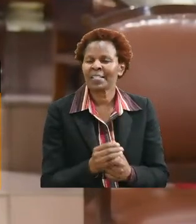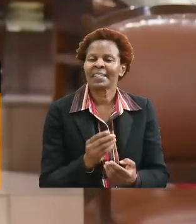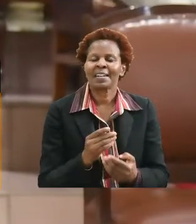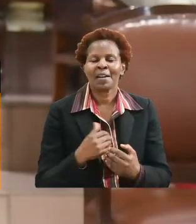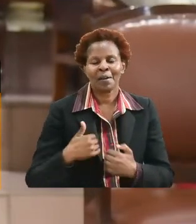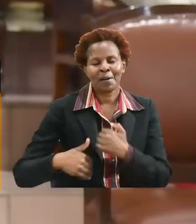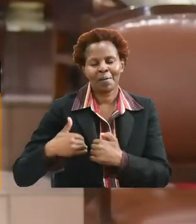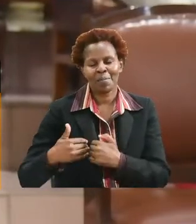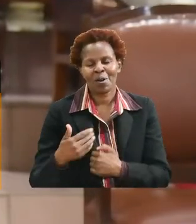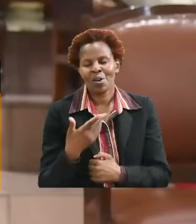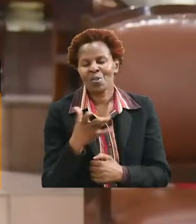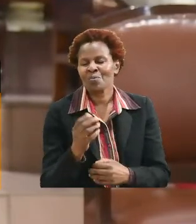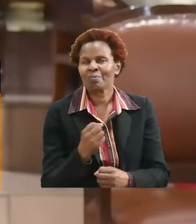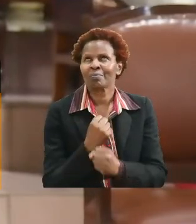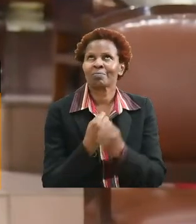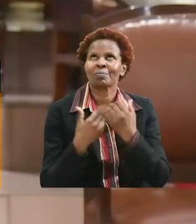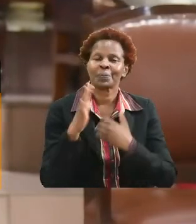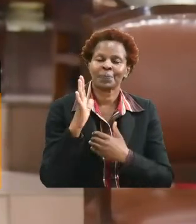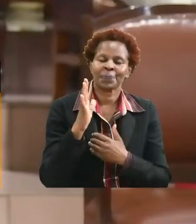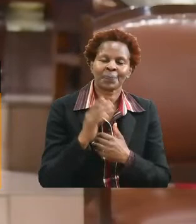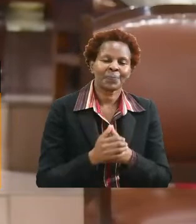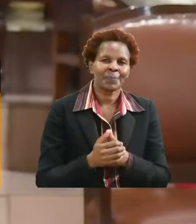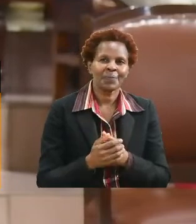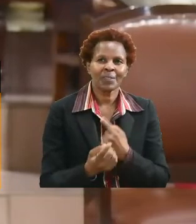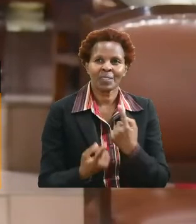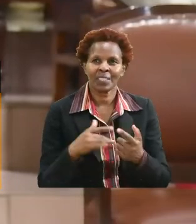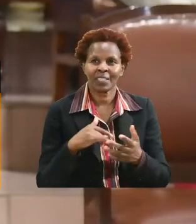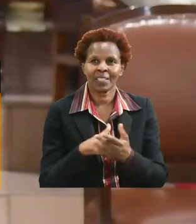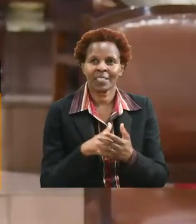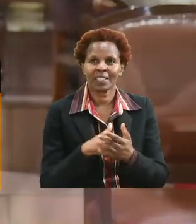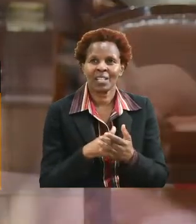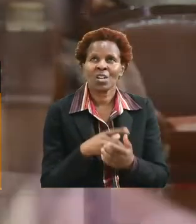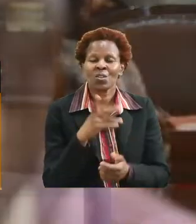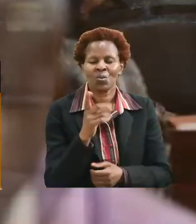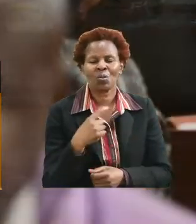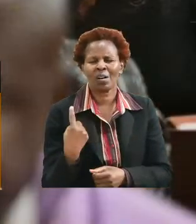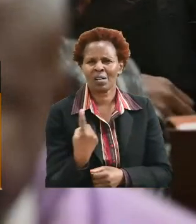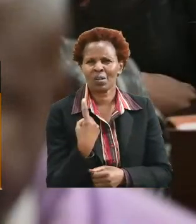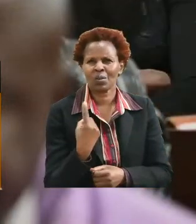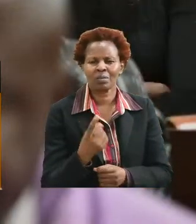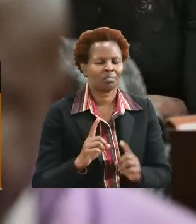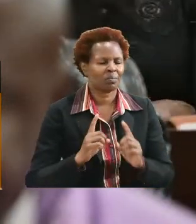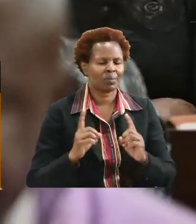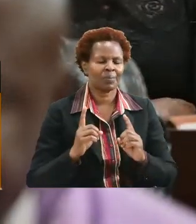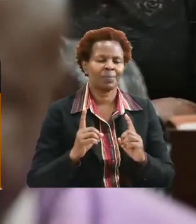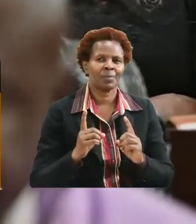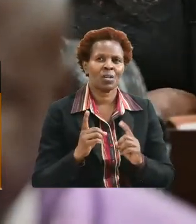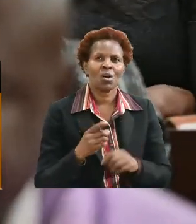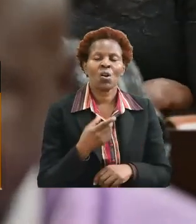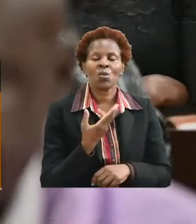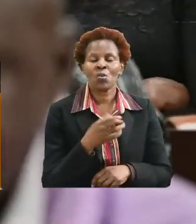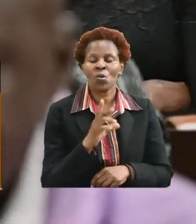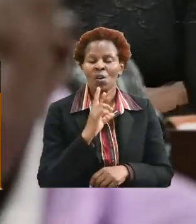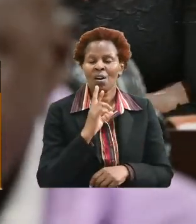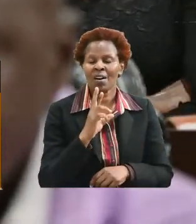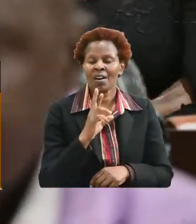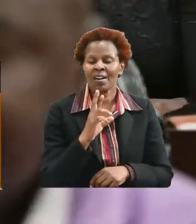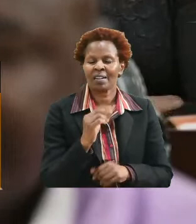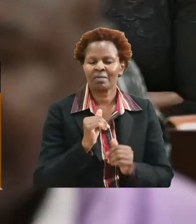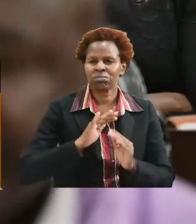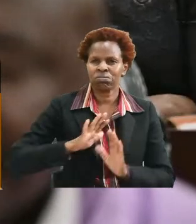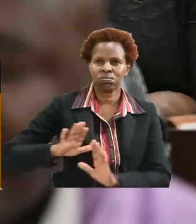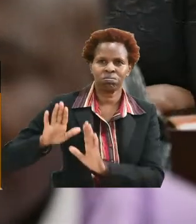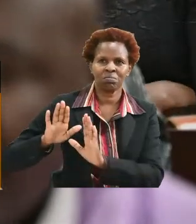embraced. We have just said that you are not alone. You are not